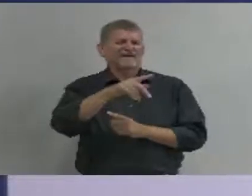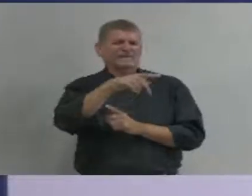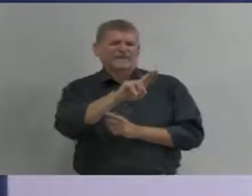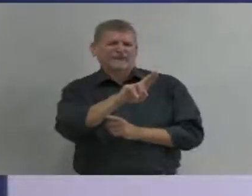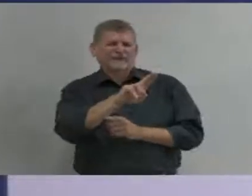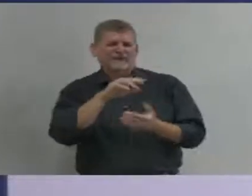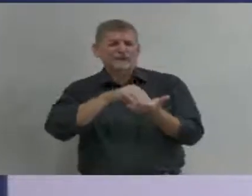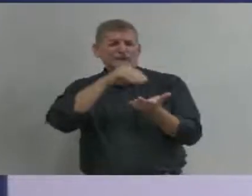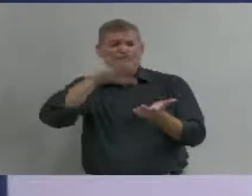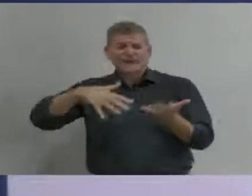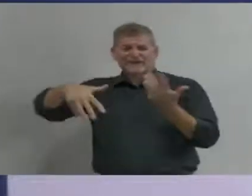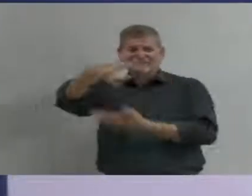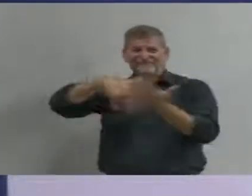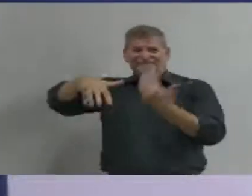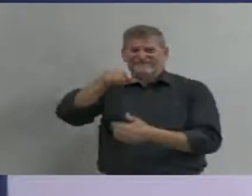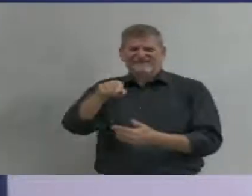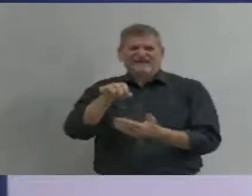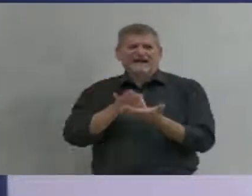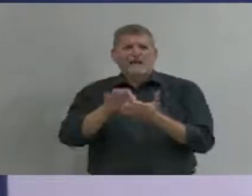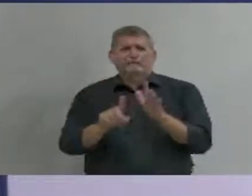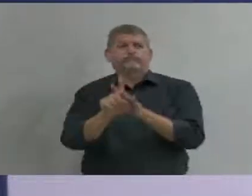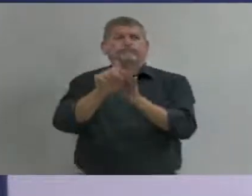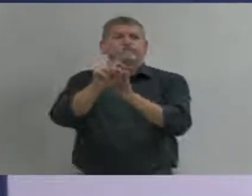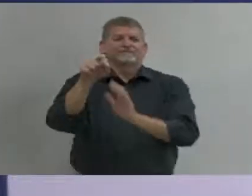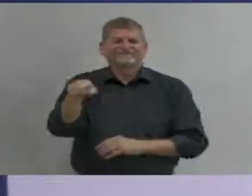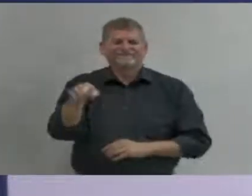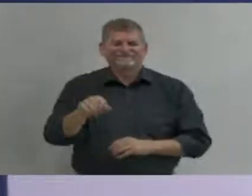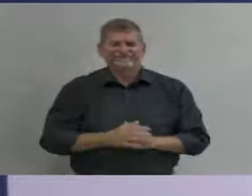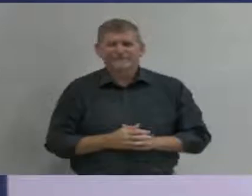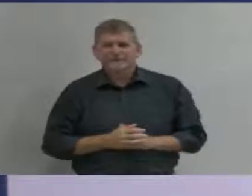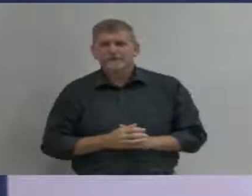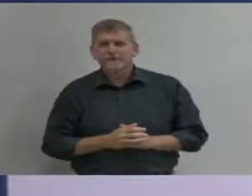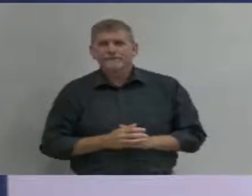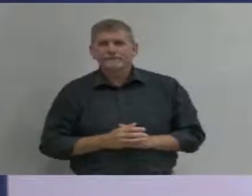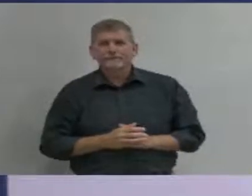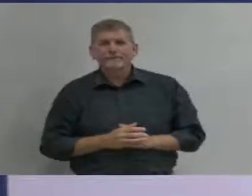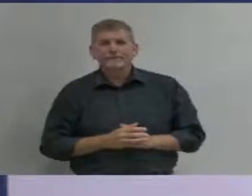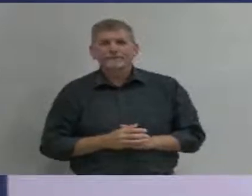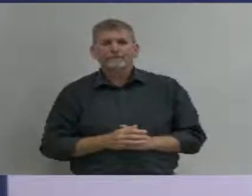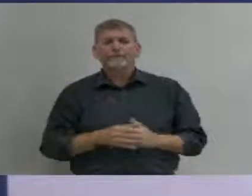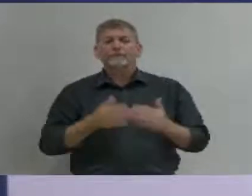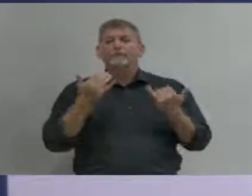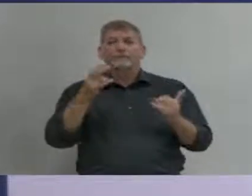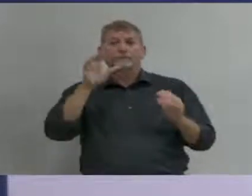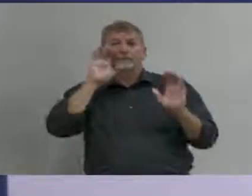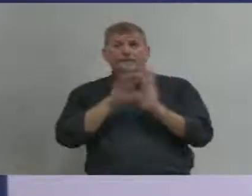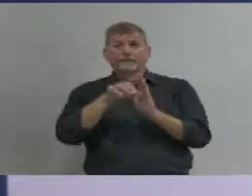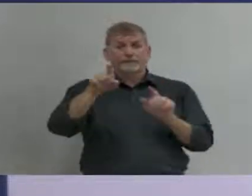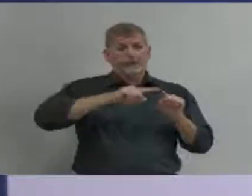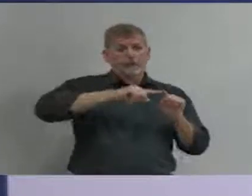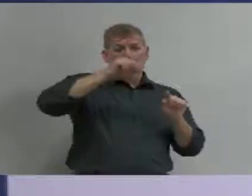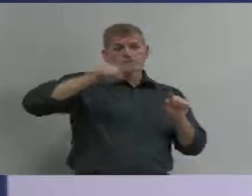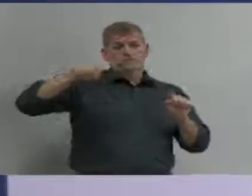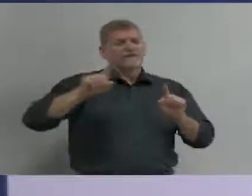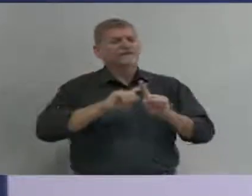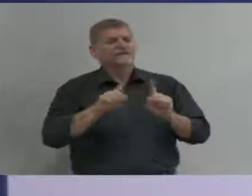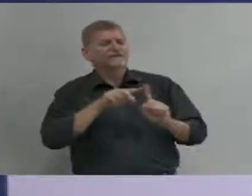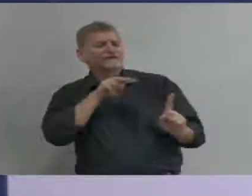Another way of looking at the same data is to look at the average number of daily new cases by week. And as you can see,